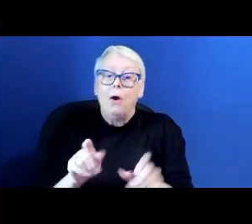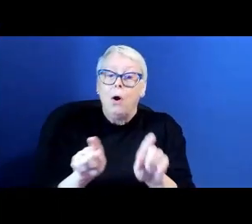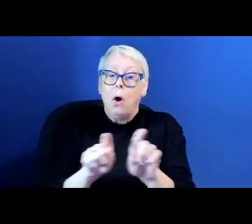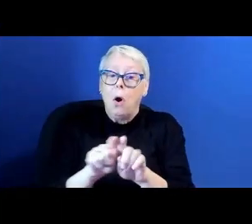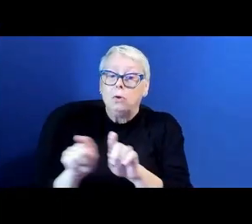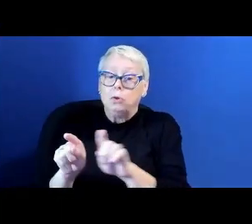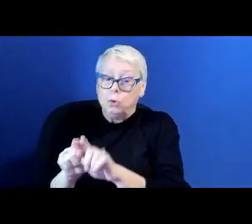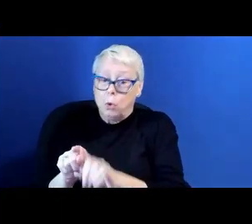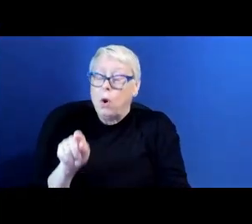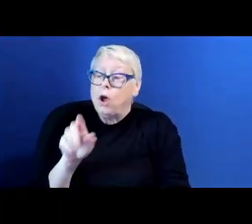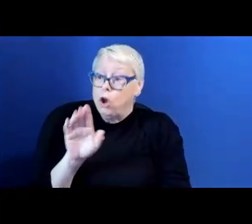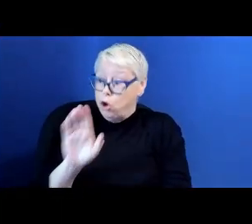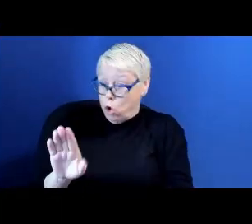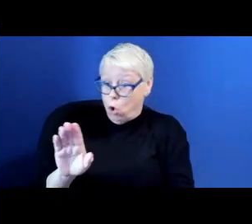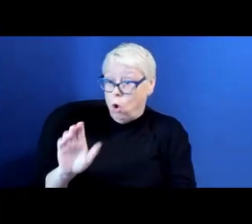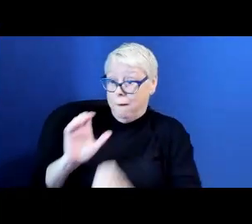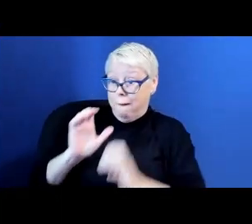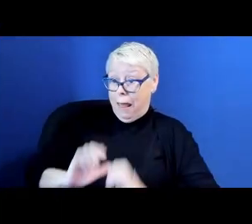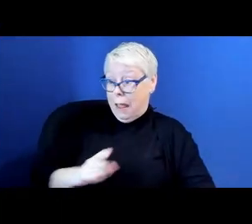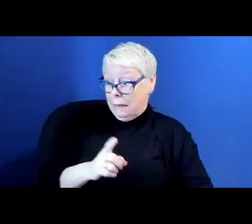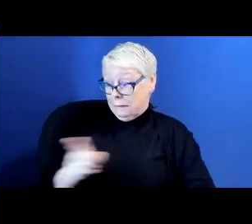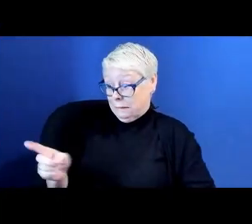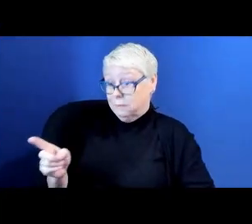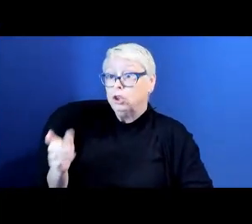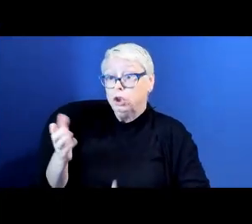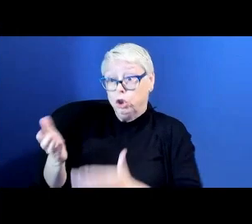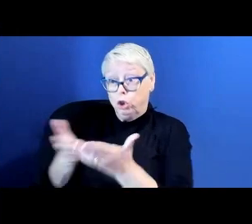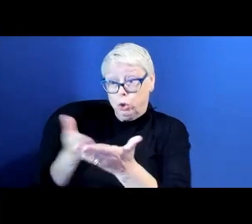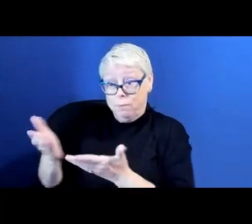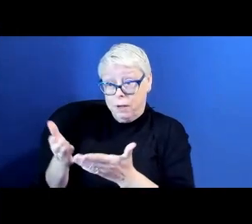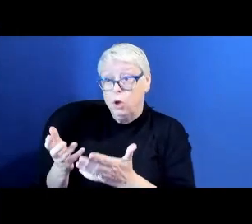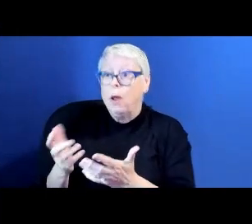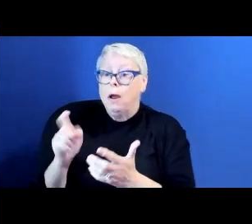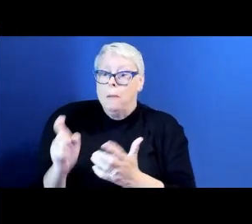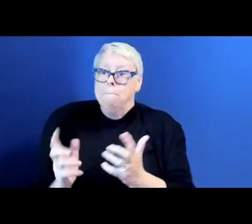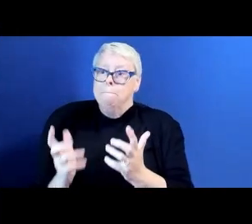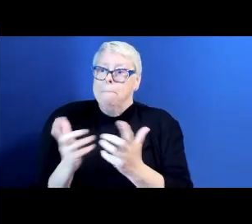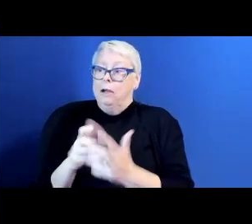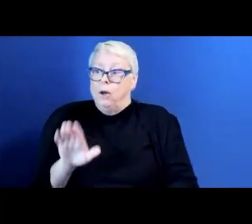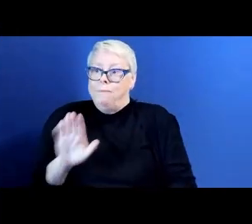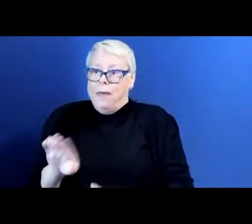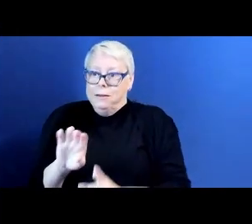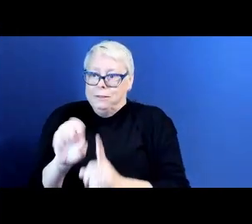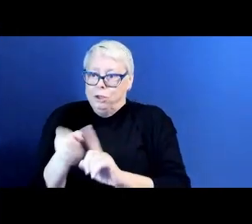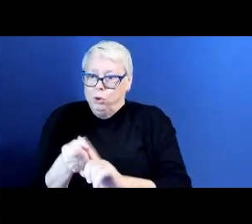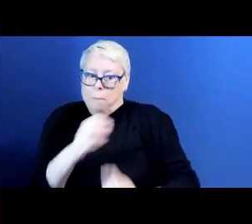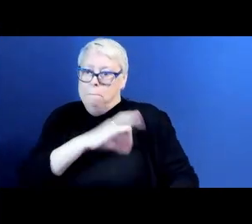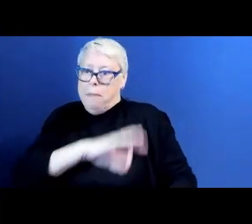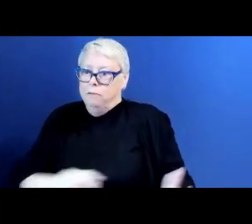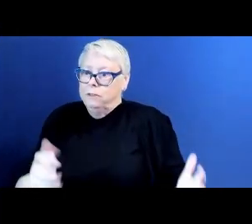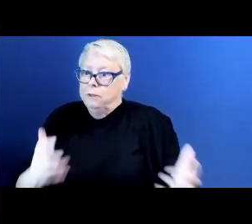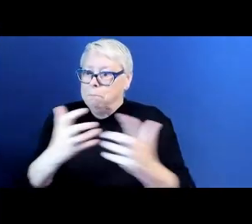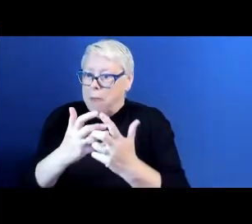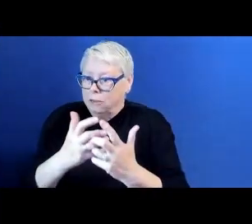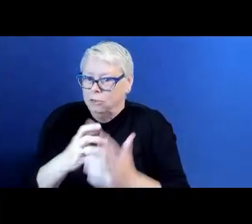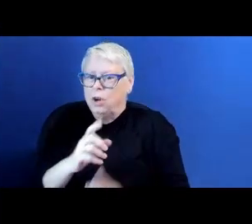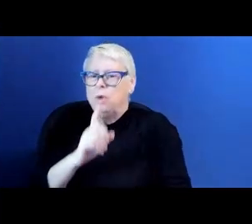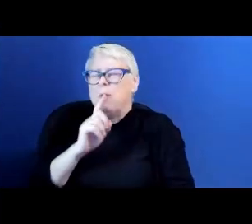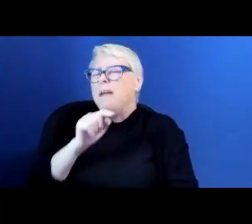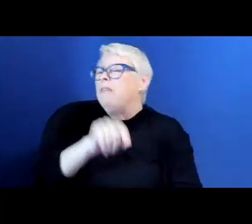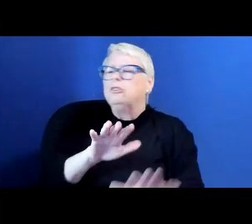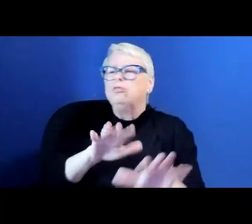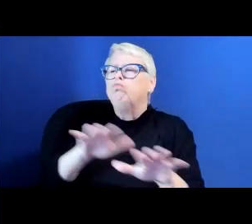you're serving may be eligible for based on their personal circumstances. This is very informal